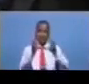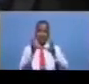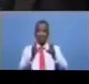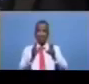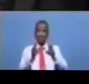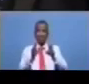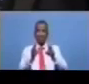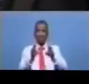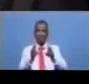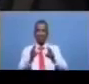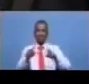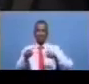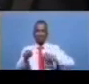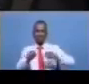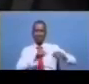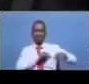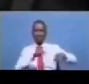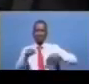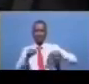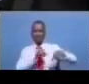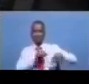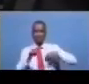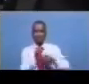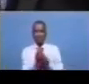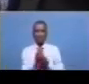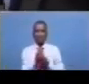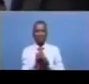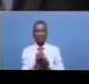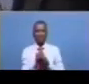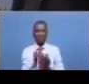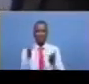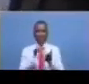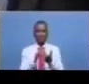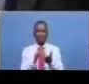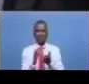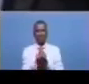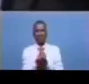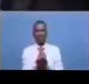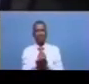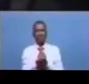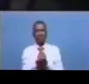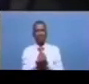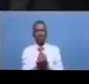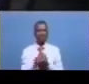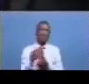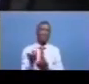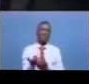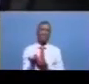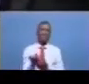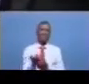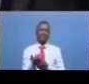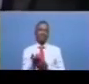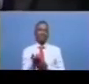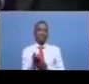to re-argue the points that you've made maybe you heard that from